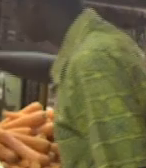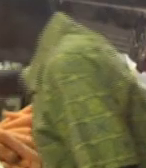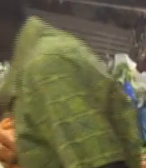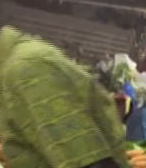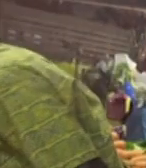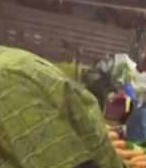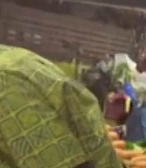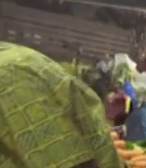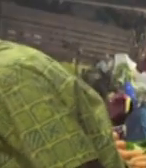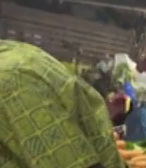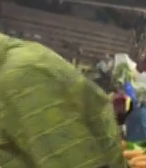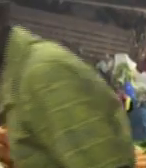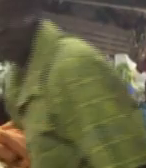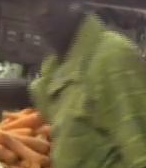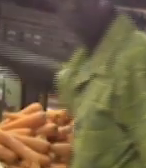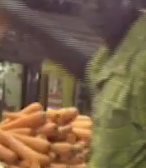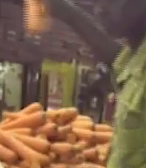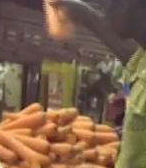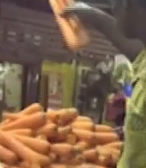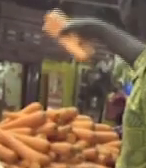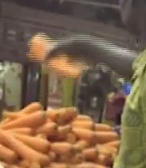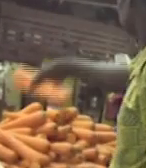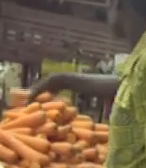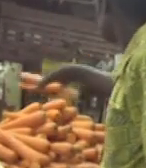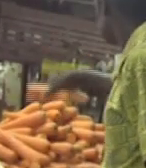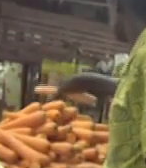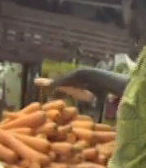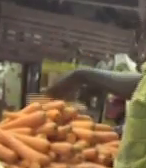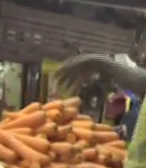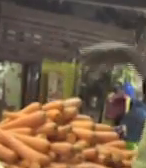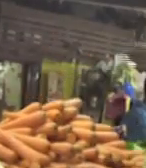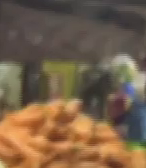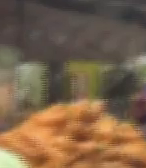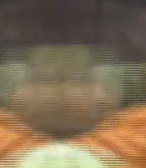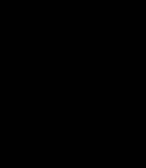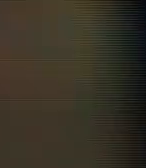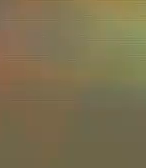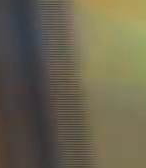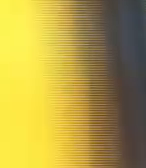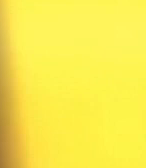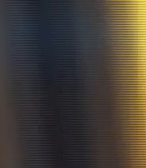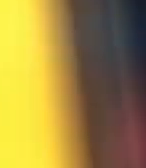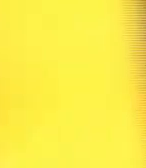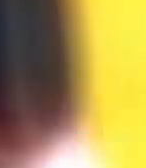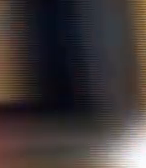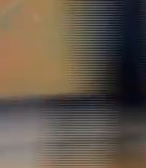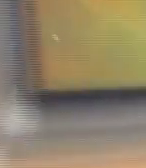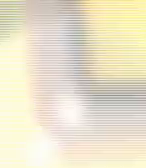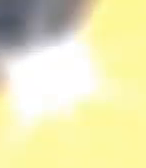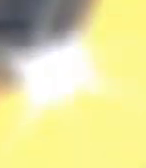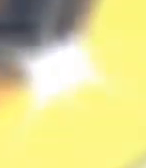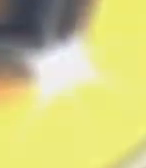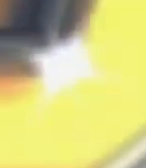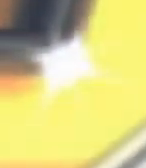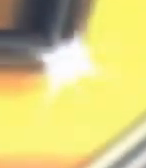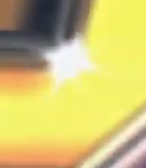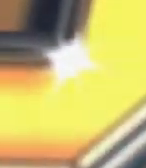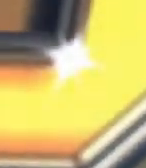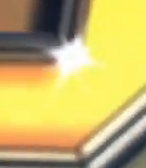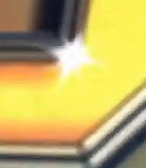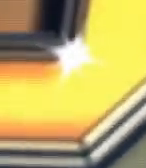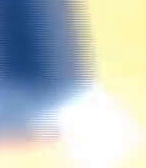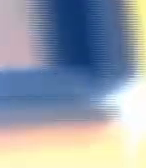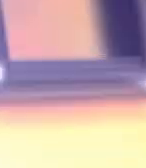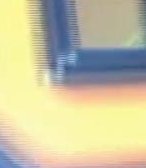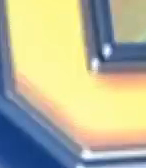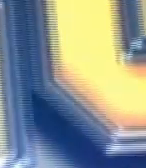Akata Losanam. I'm from Butua, and I love listening to Gold FM. Gold FM. Only